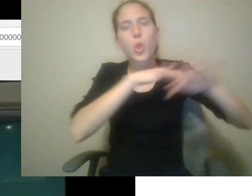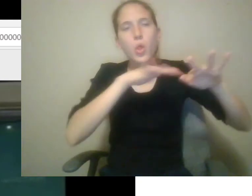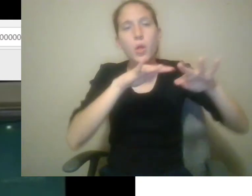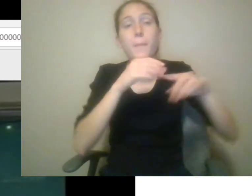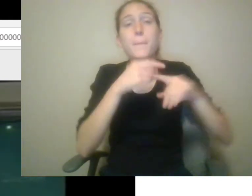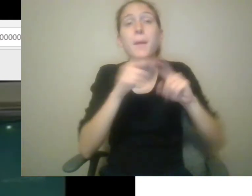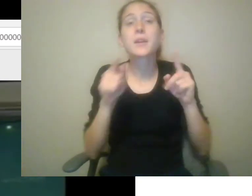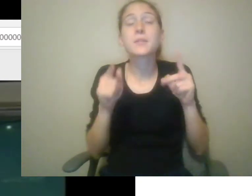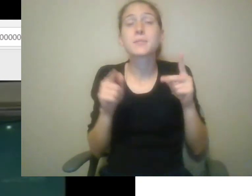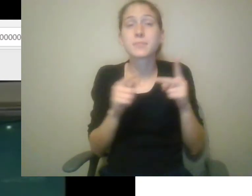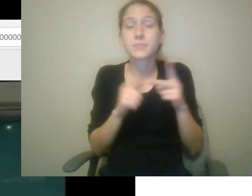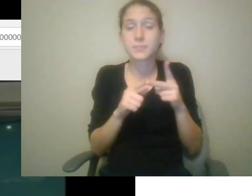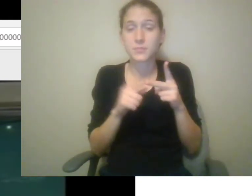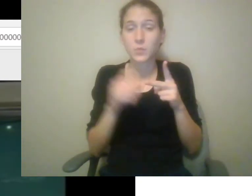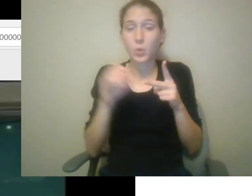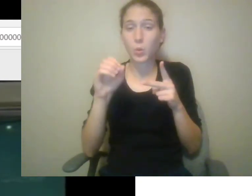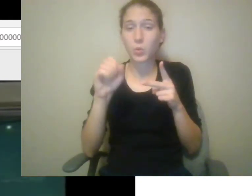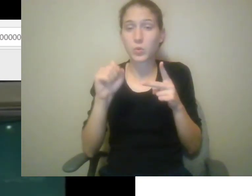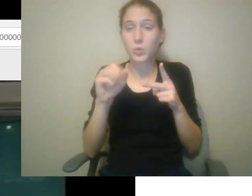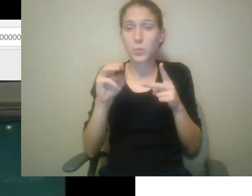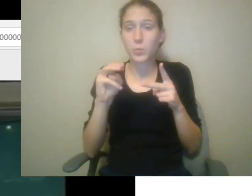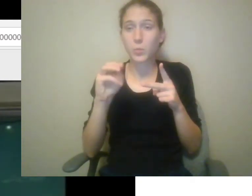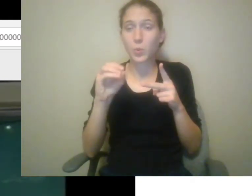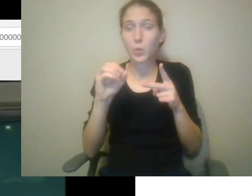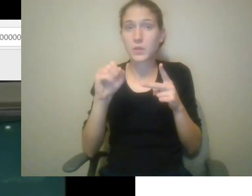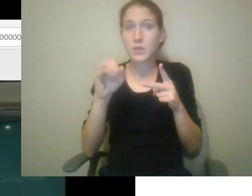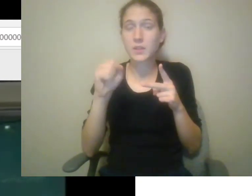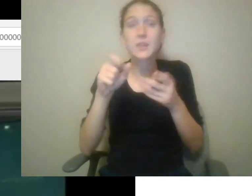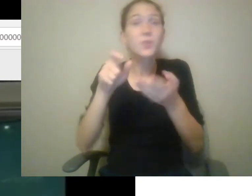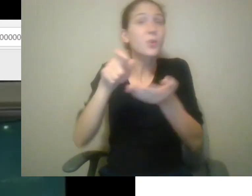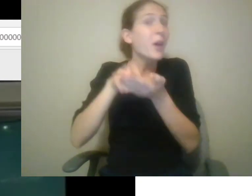across a cell membrane.